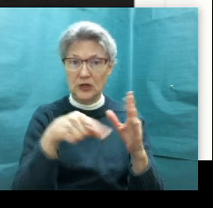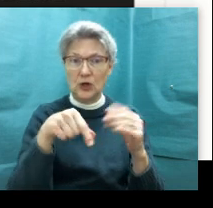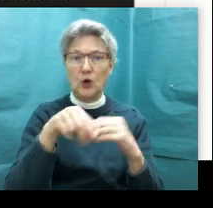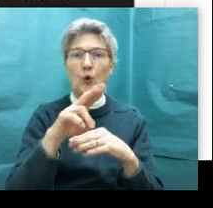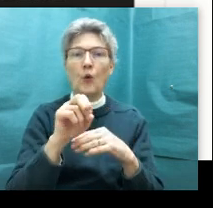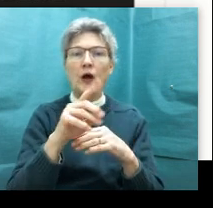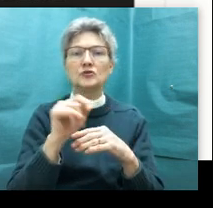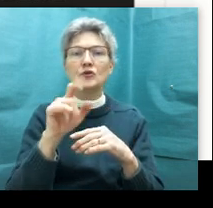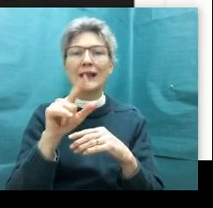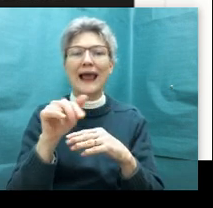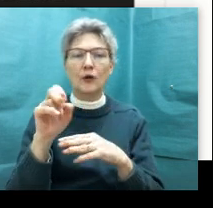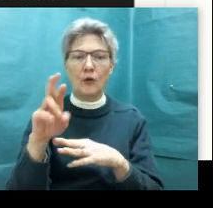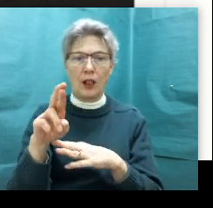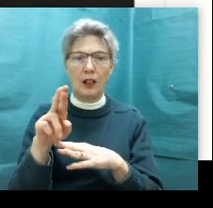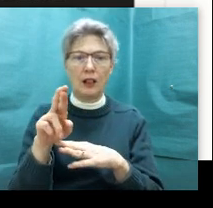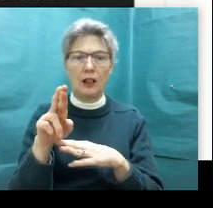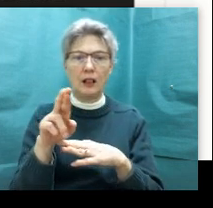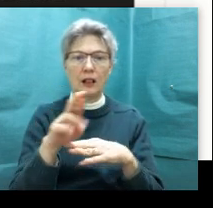quadrilateral